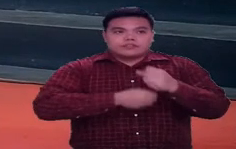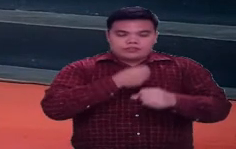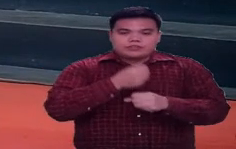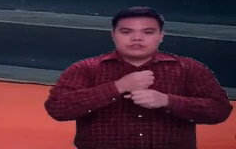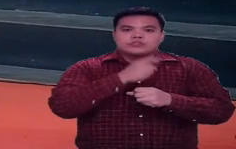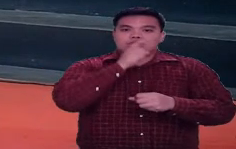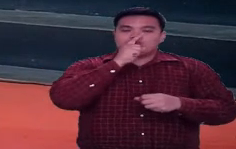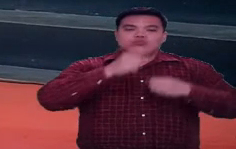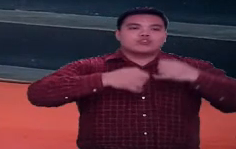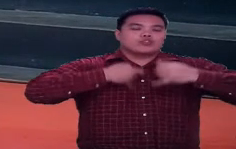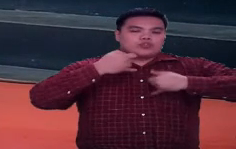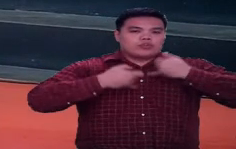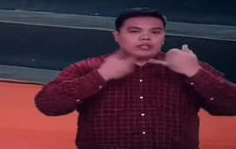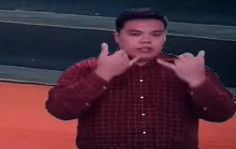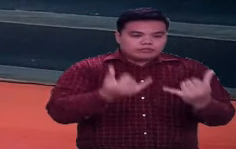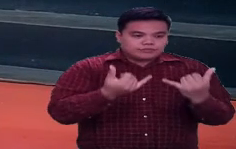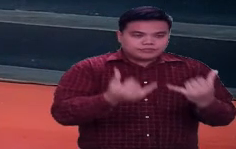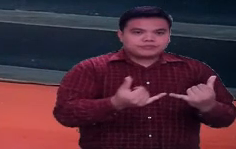a joy to be here.